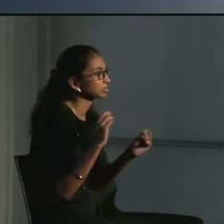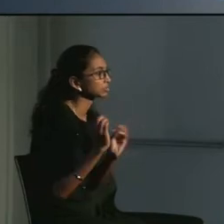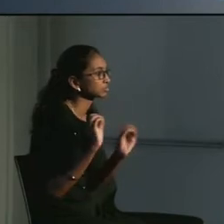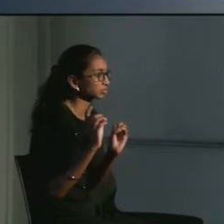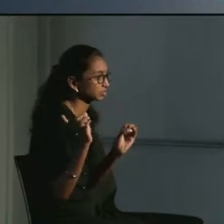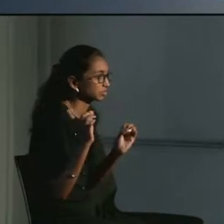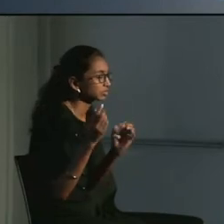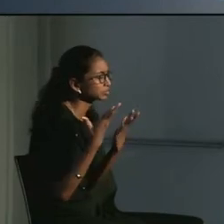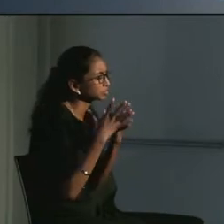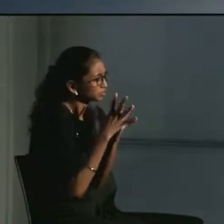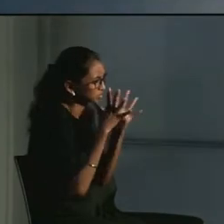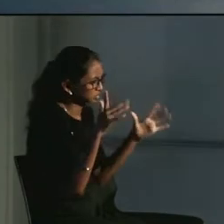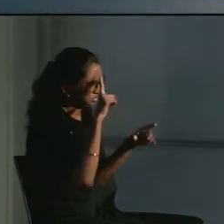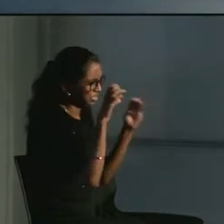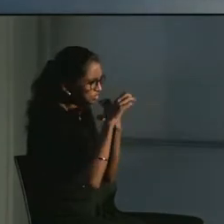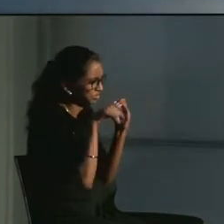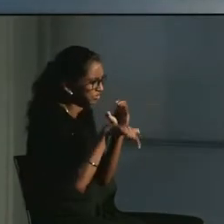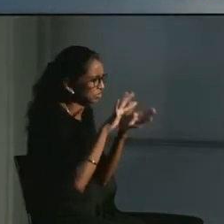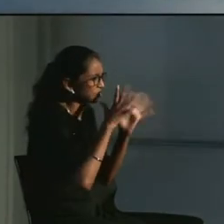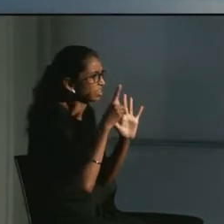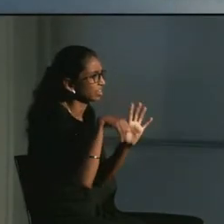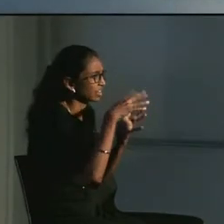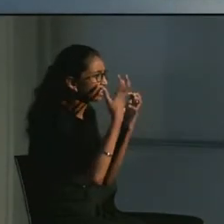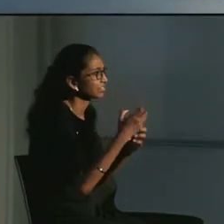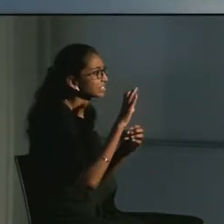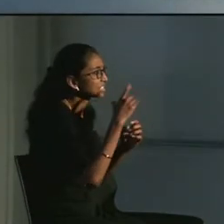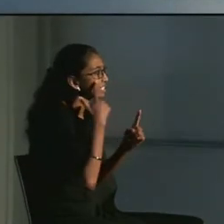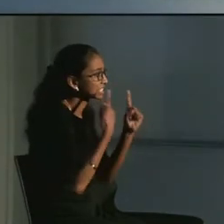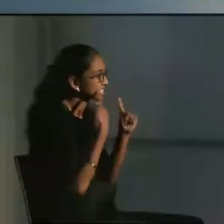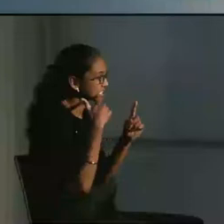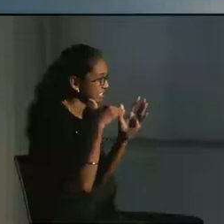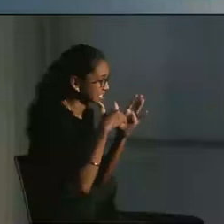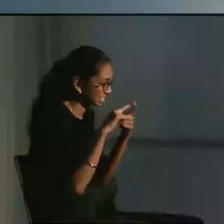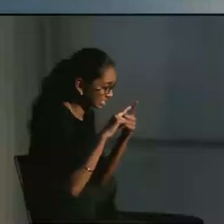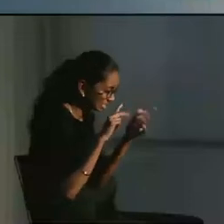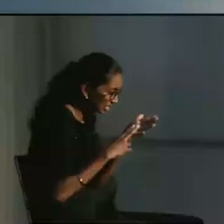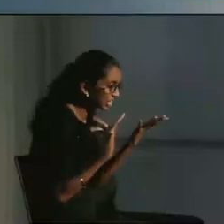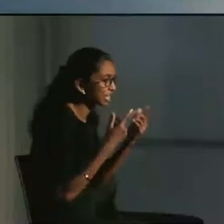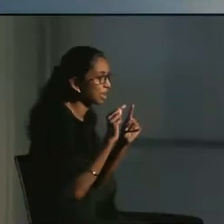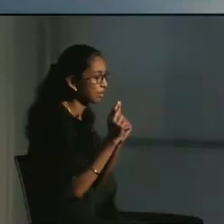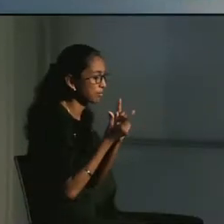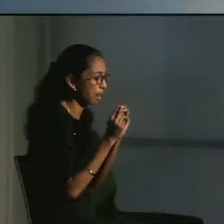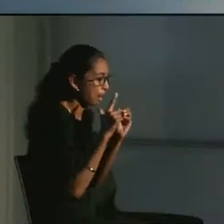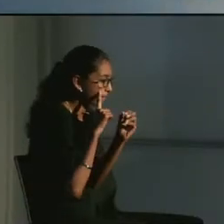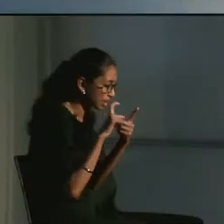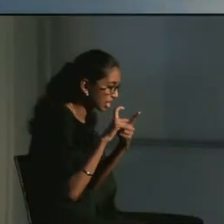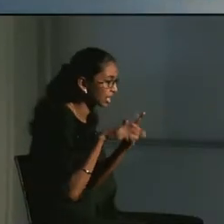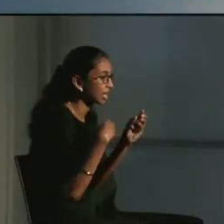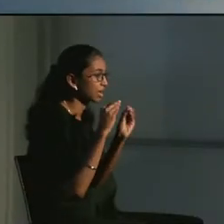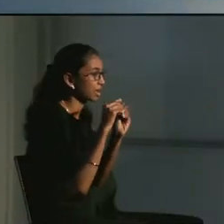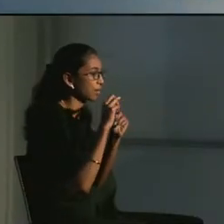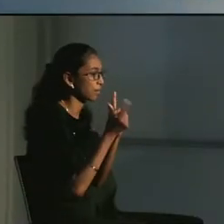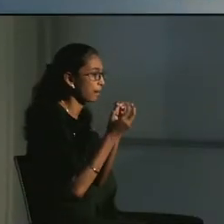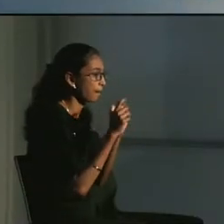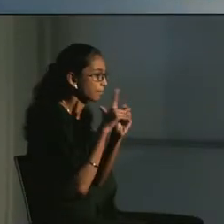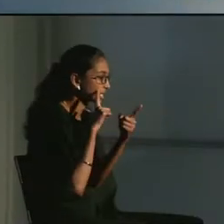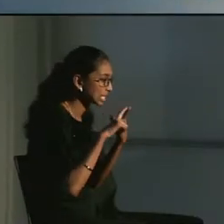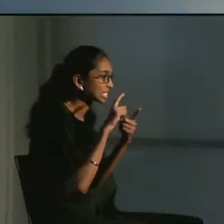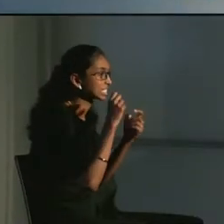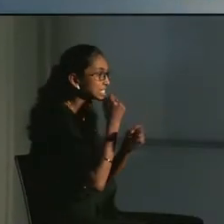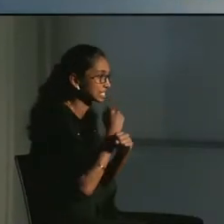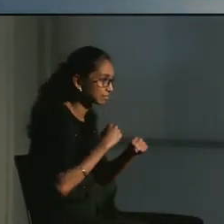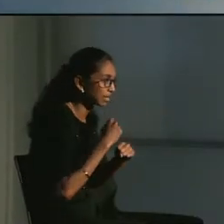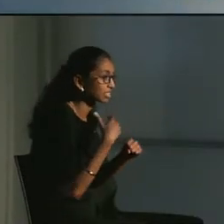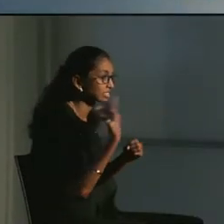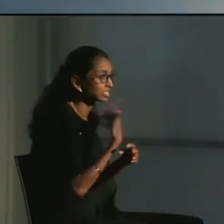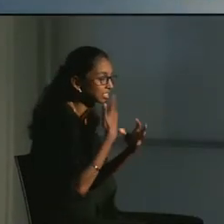was a lot of confusion in this word of citizen, public space. And we had